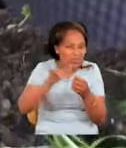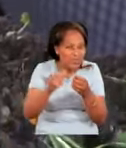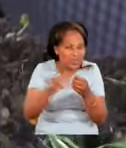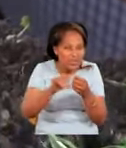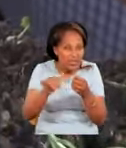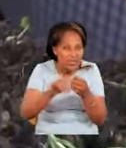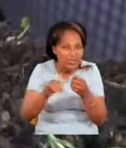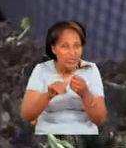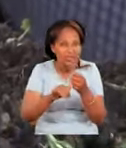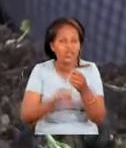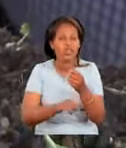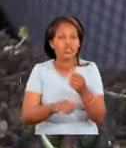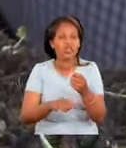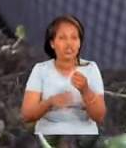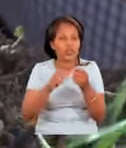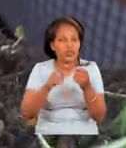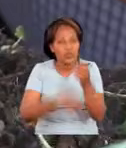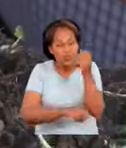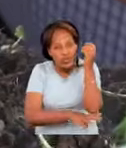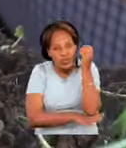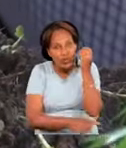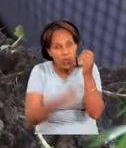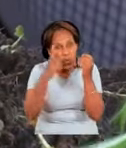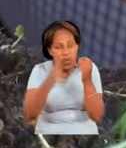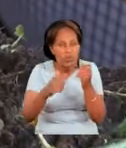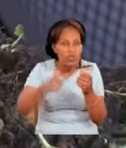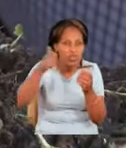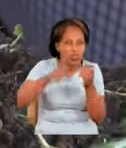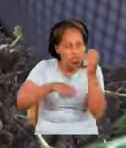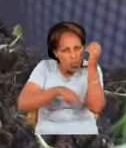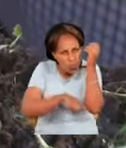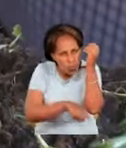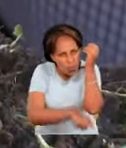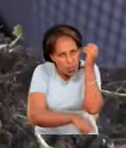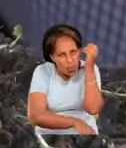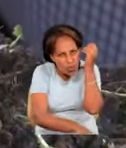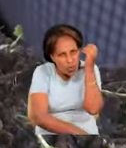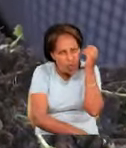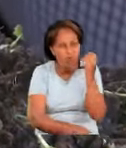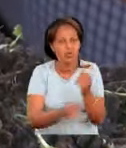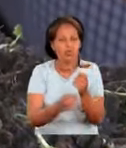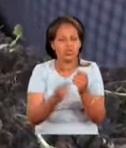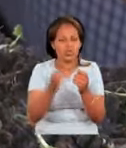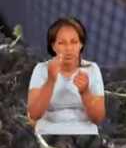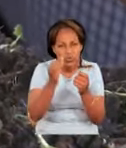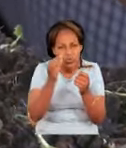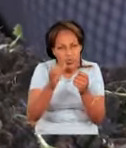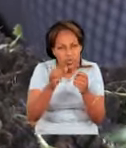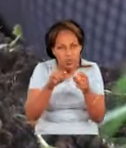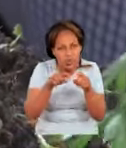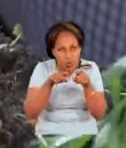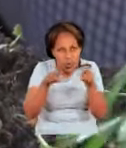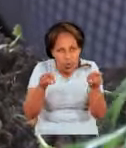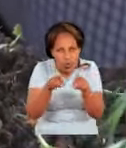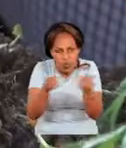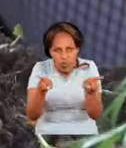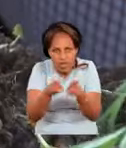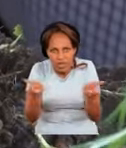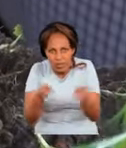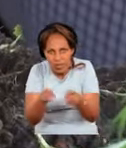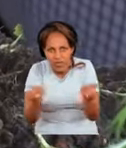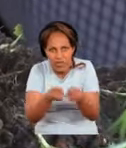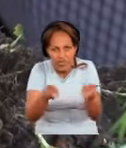taproot grows downwards, and the smaller roots grow sideways. We call